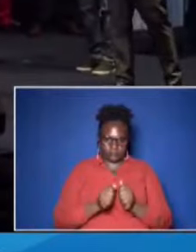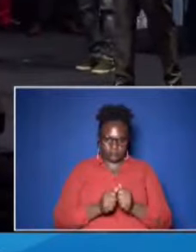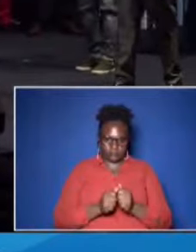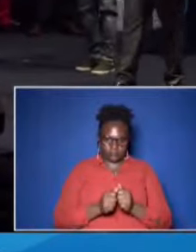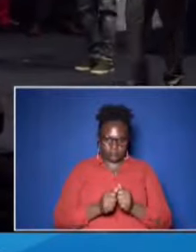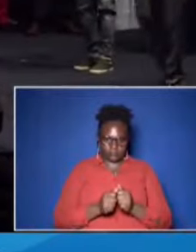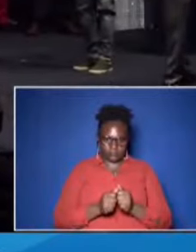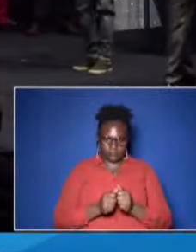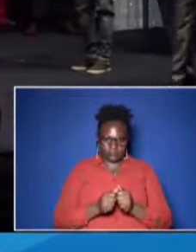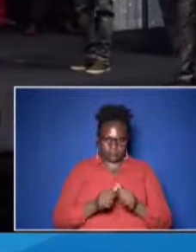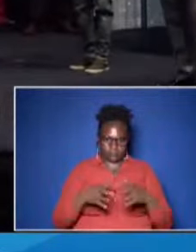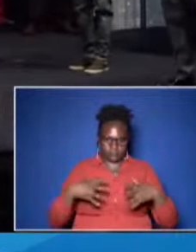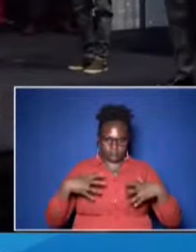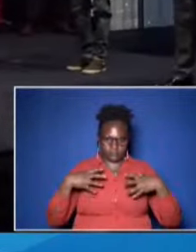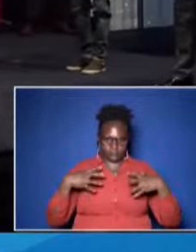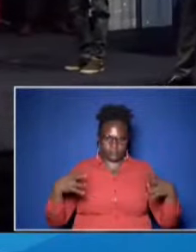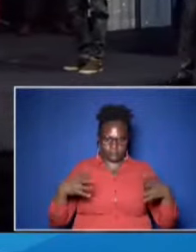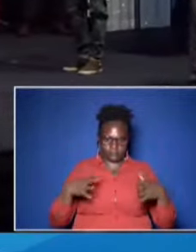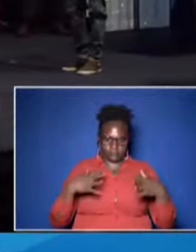is